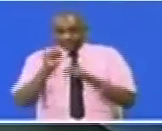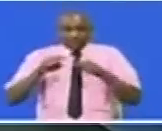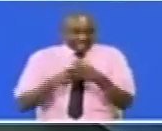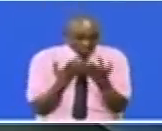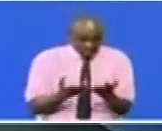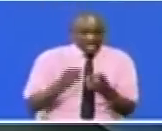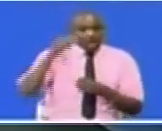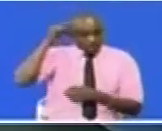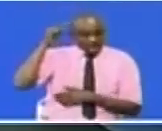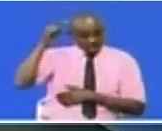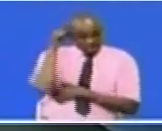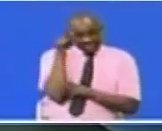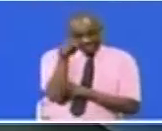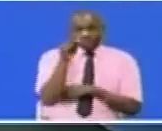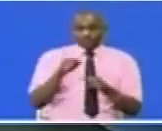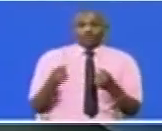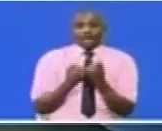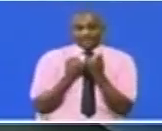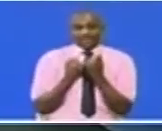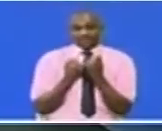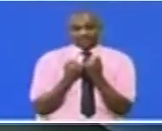the Coca-Cola Pro-Am on the 15th